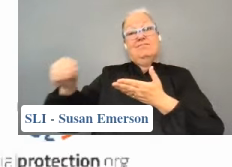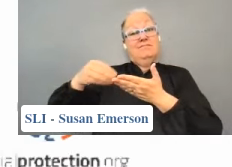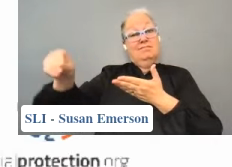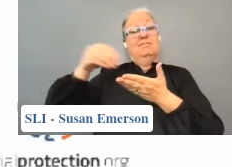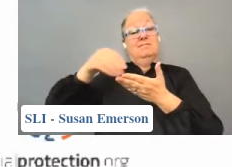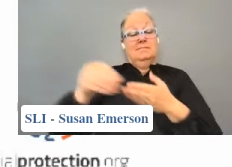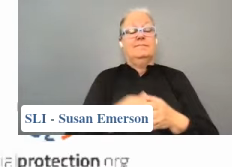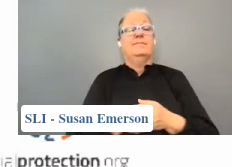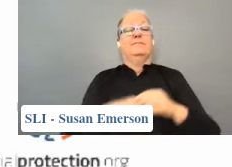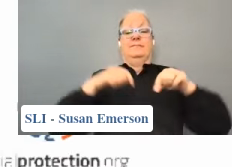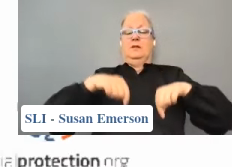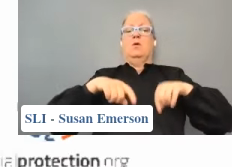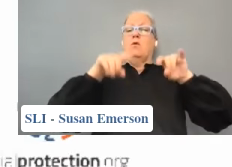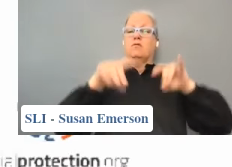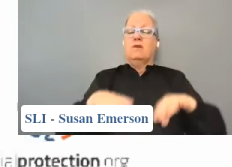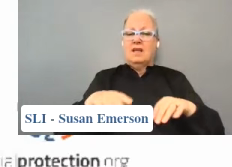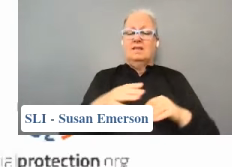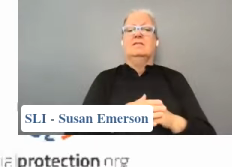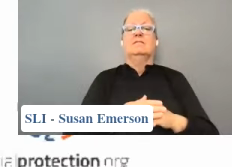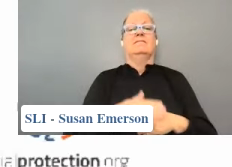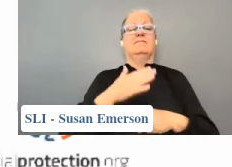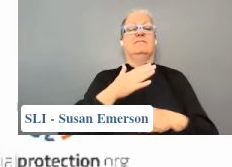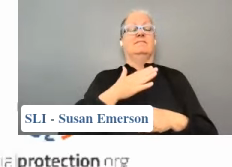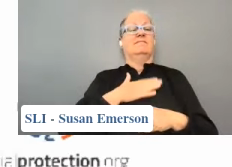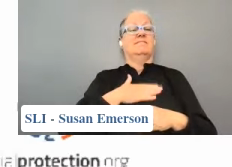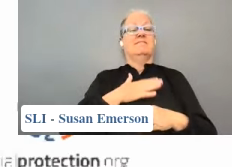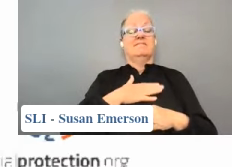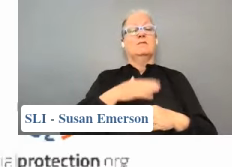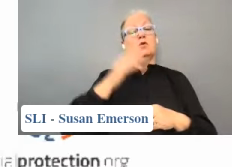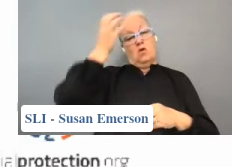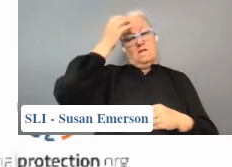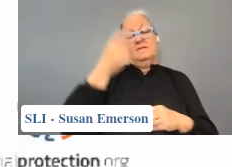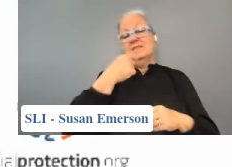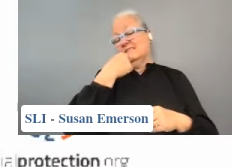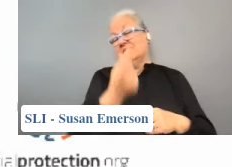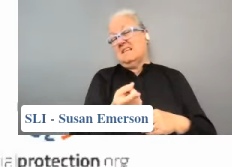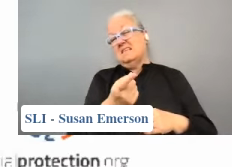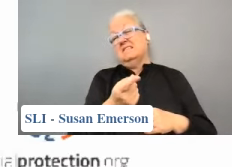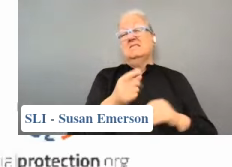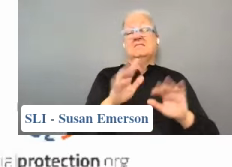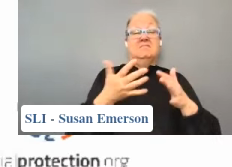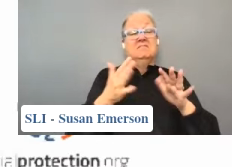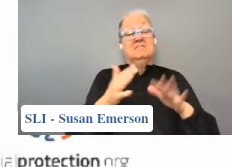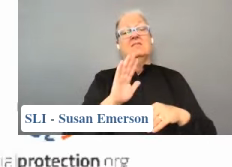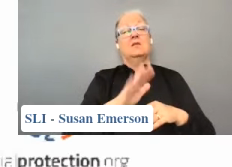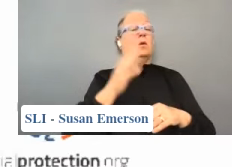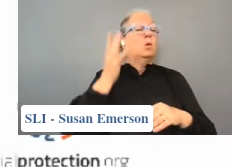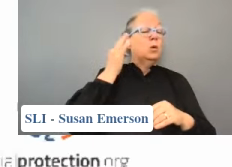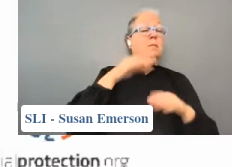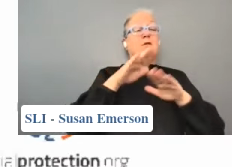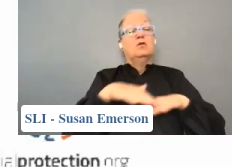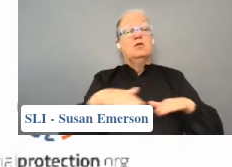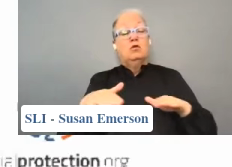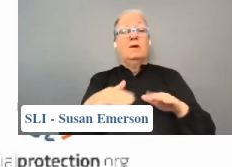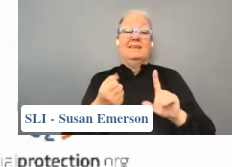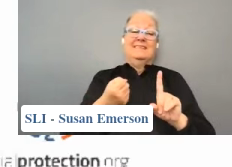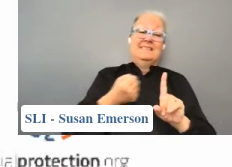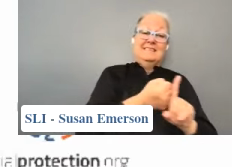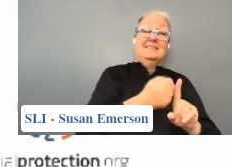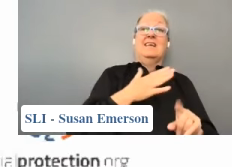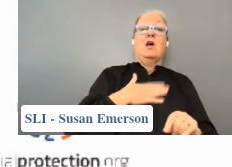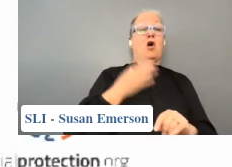Australia. The Department of Social Services estimated that the cost of violence against women and their children on the Australian economy is